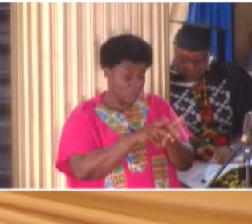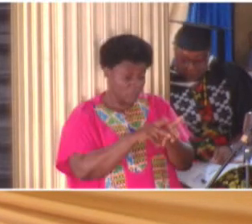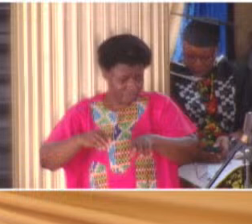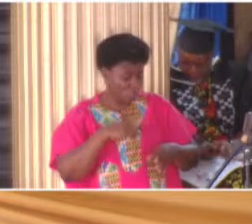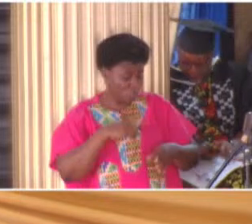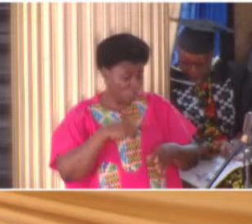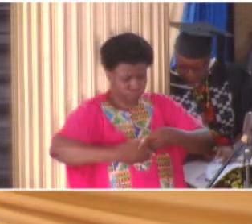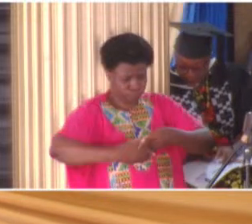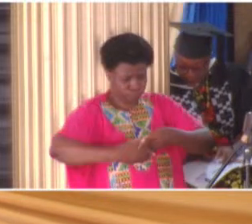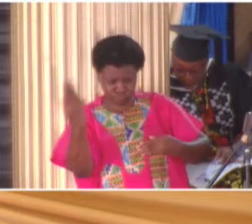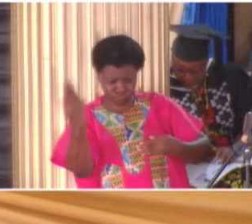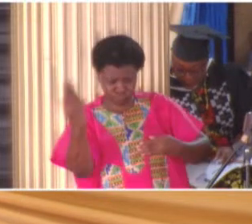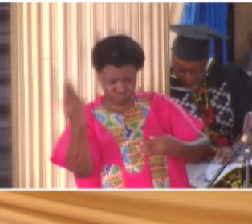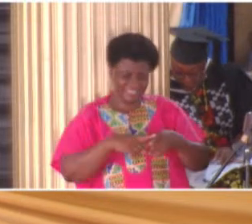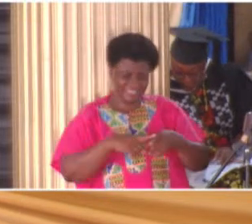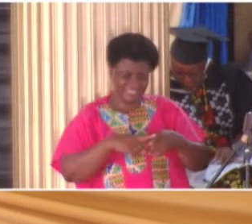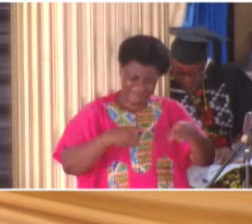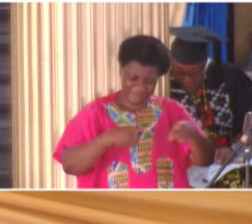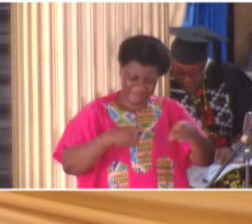determine where you